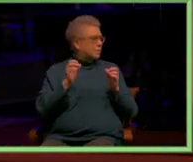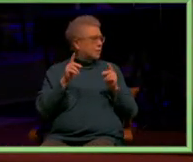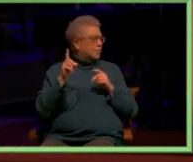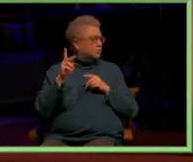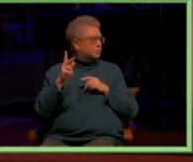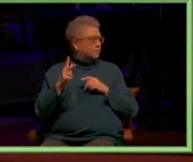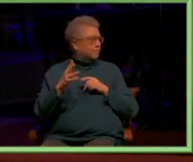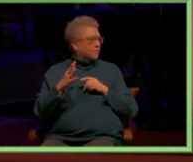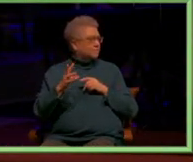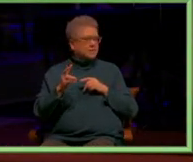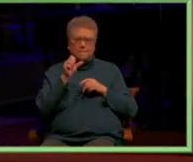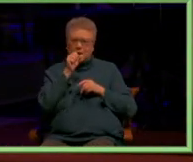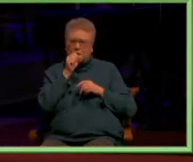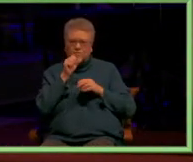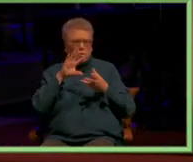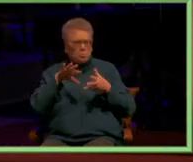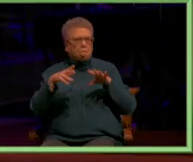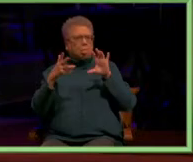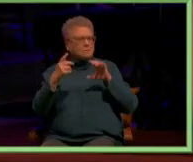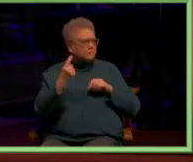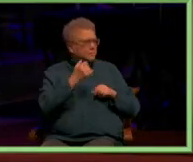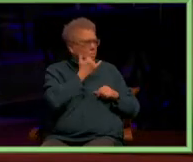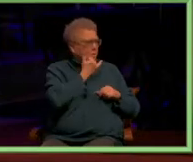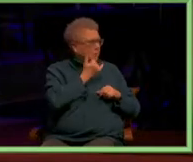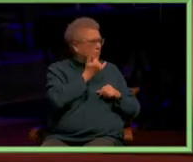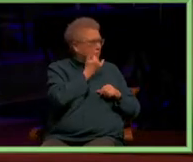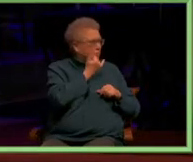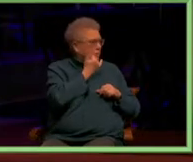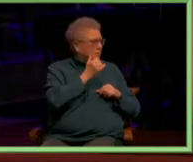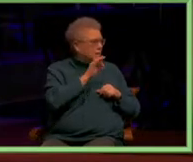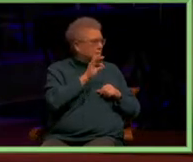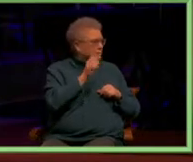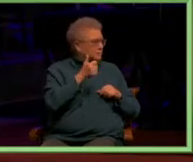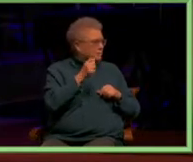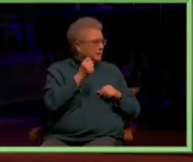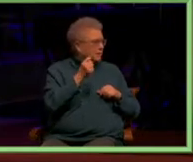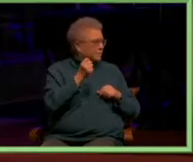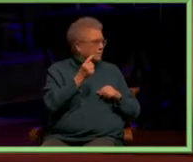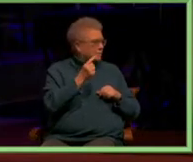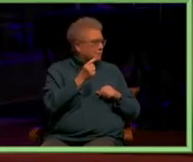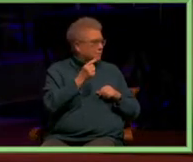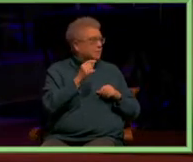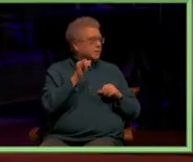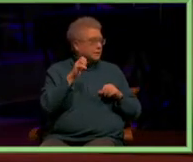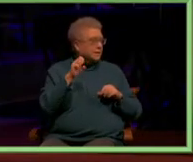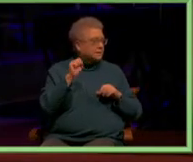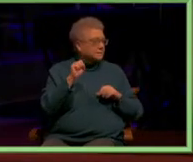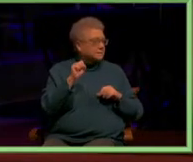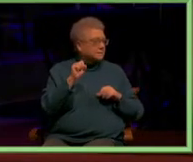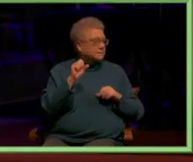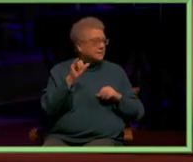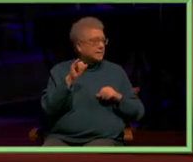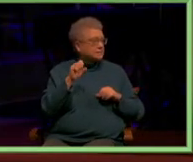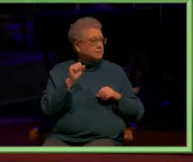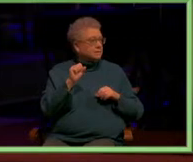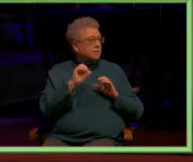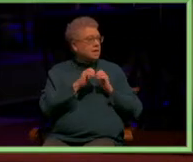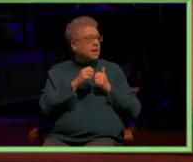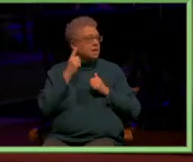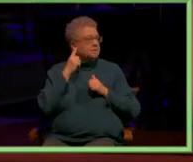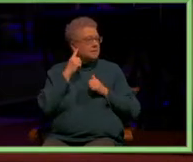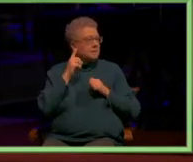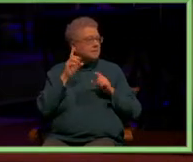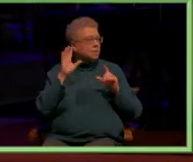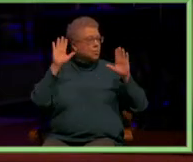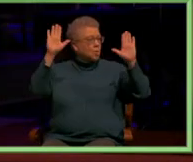3, 4, 5, 6, 7, 8, 9, 10, 11. Did we fix it? Yeah? How do I sound?